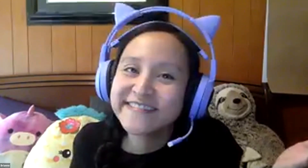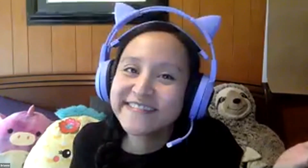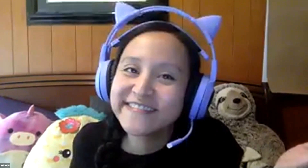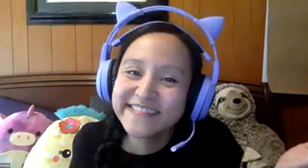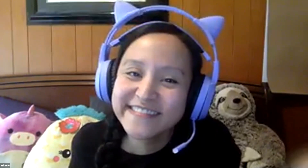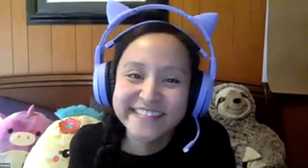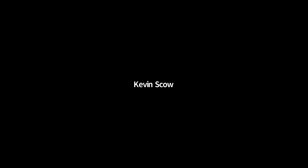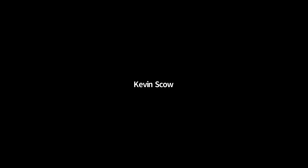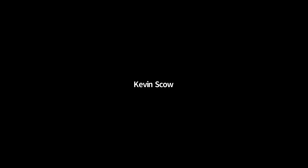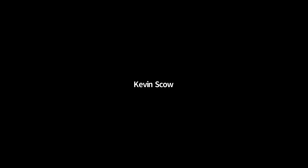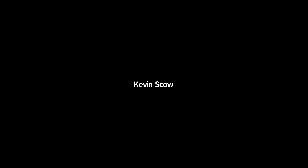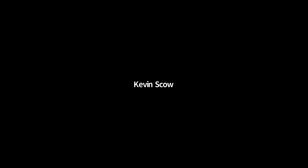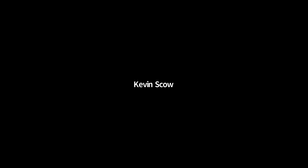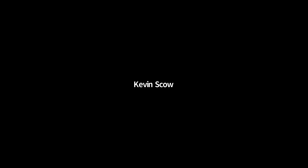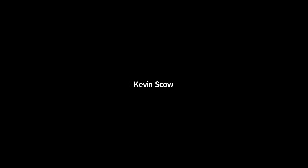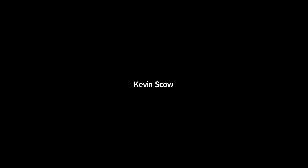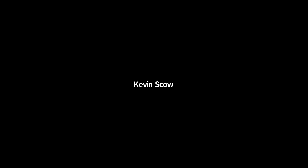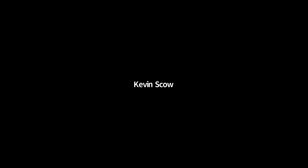good.